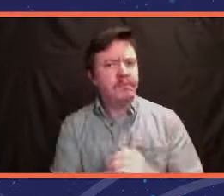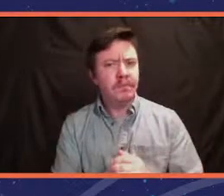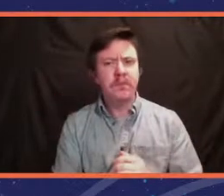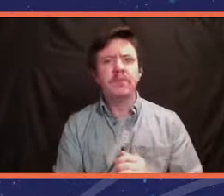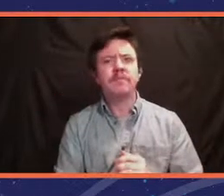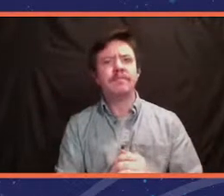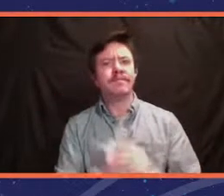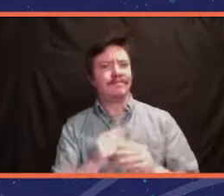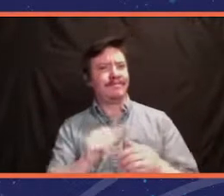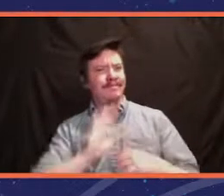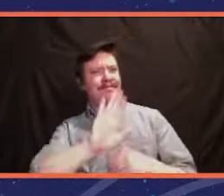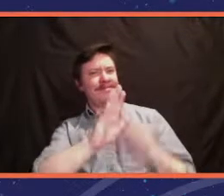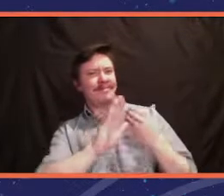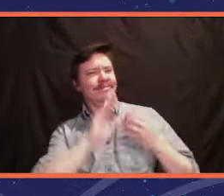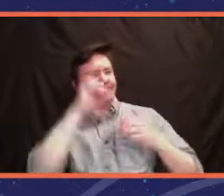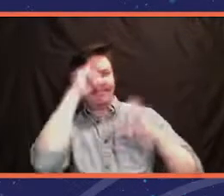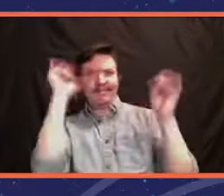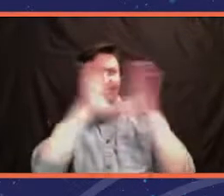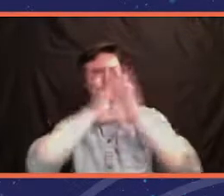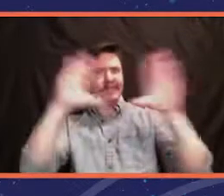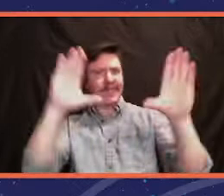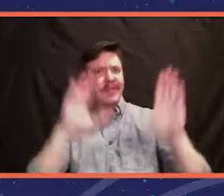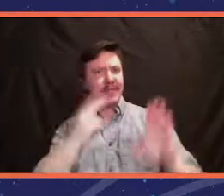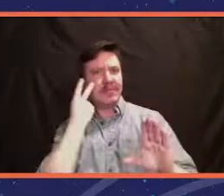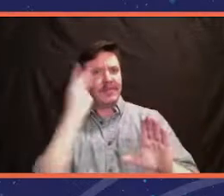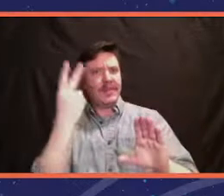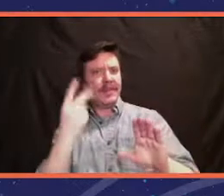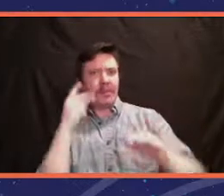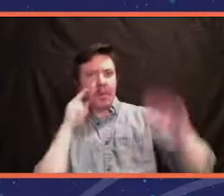your y'all's vision. What can people do now?